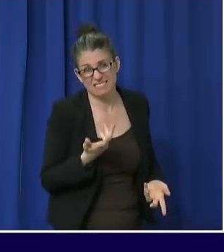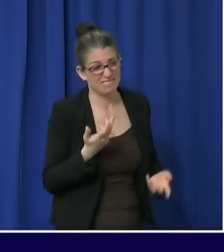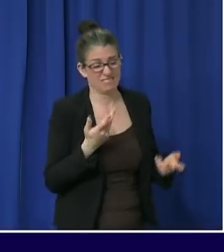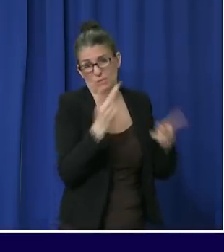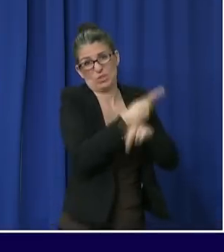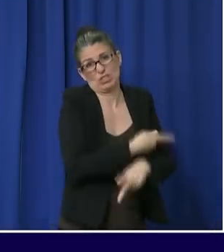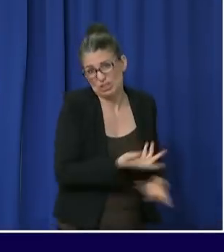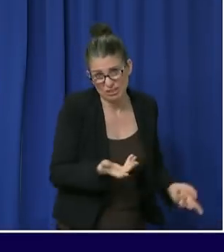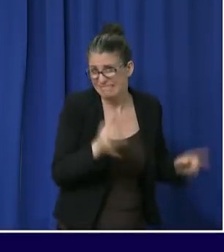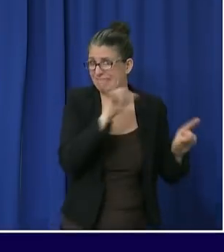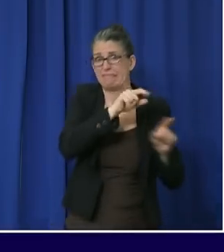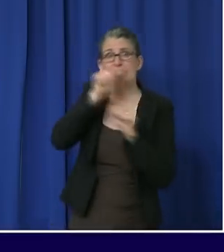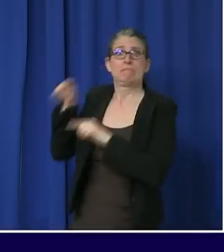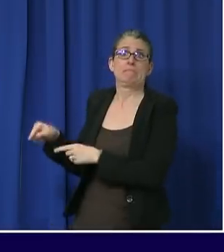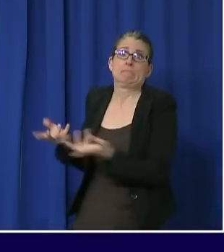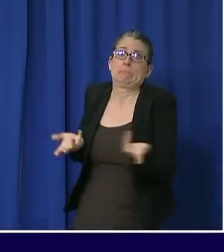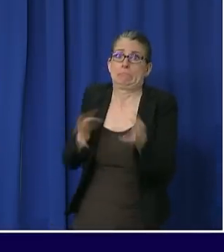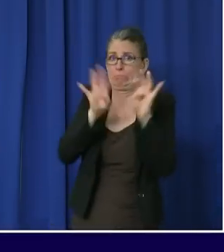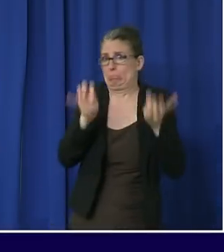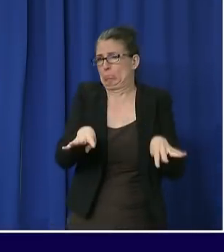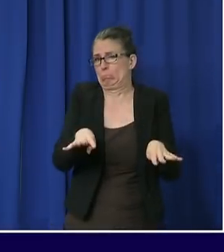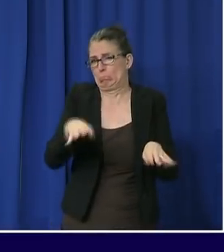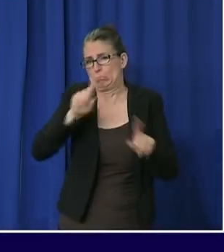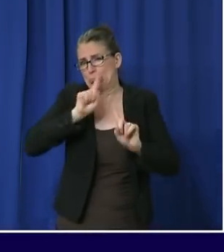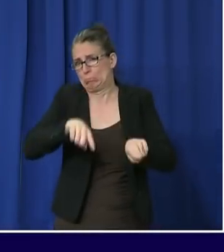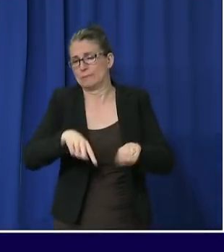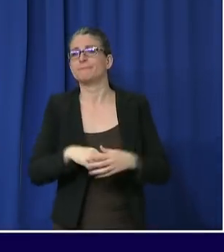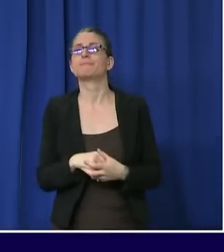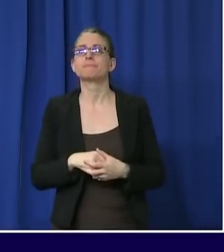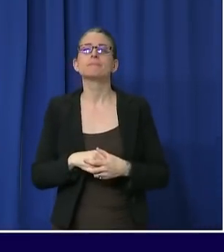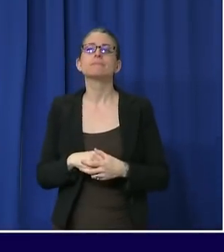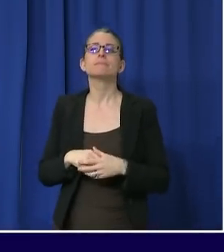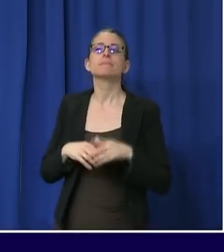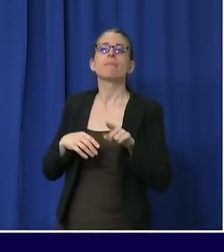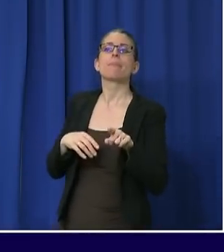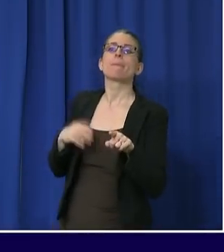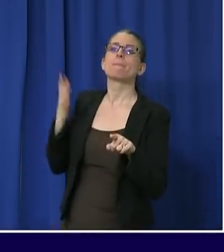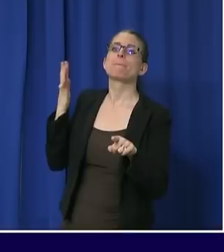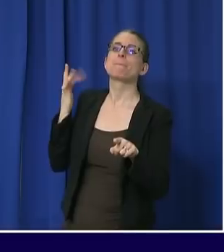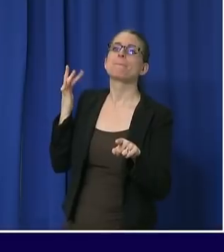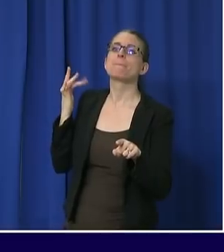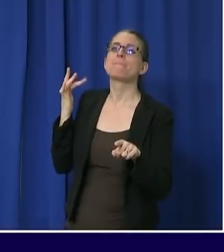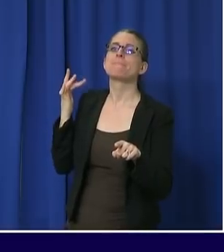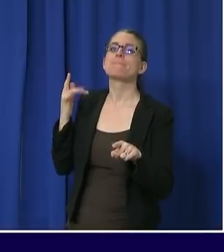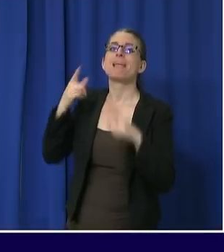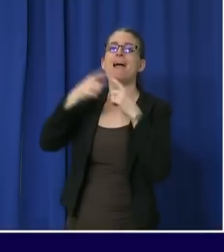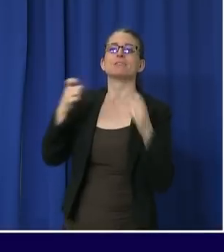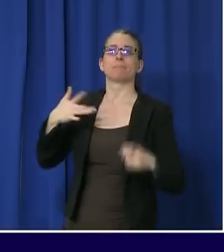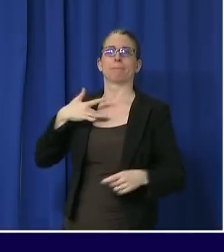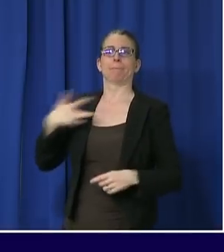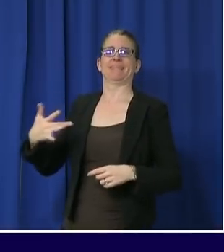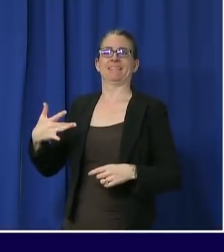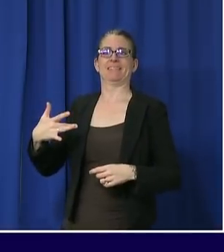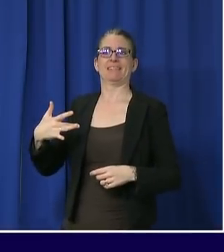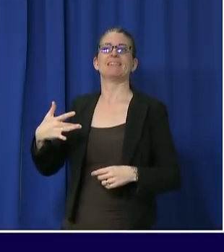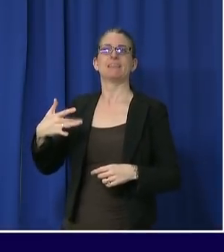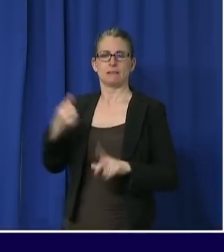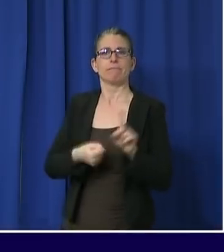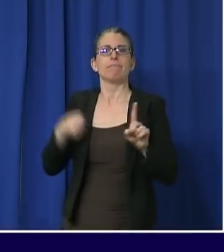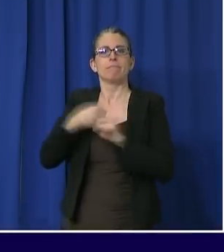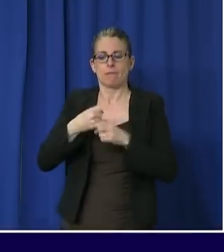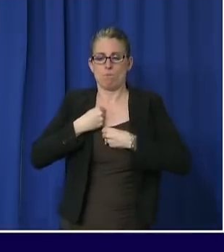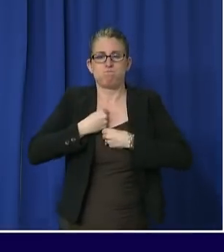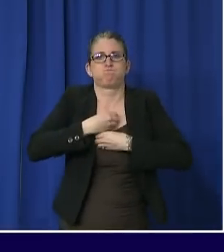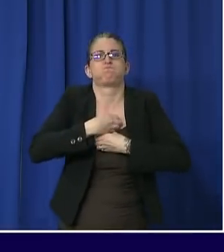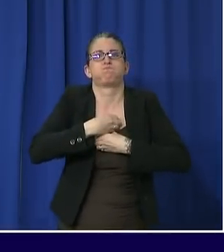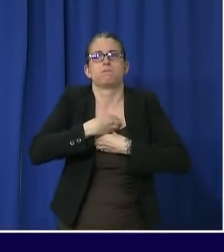with allergies complicate things if somebody does have COVID, or is that still under research as well? Well, the inflammatory response that entails